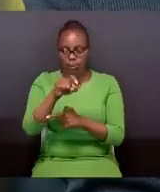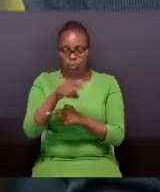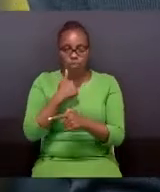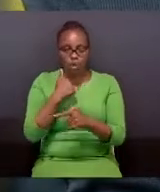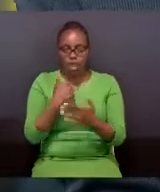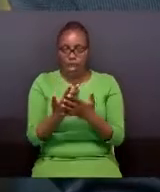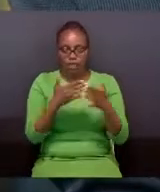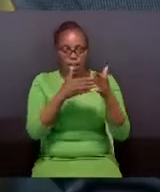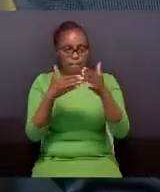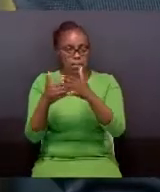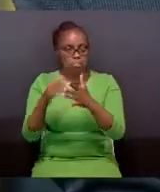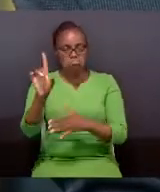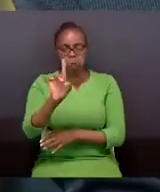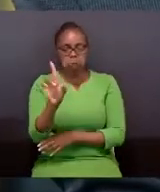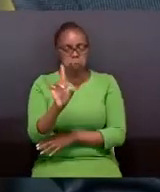an impediment.